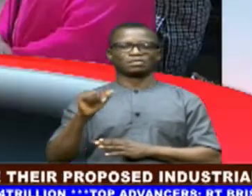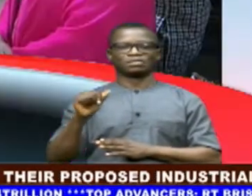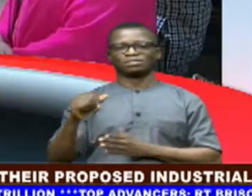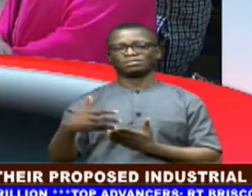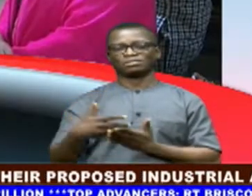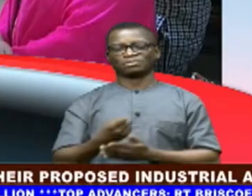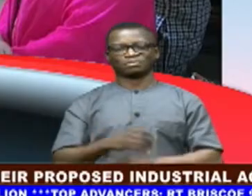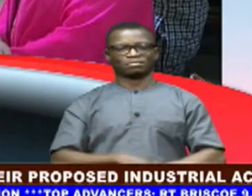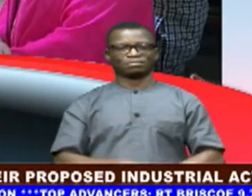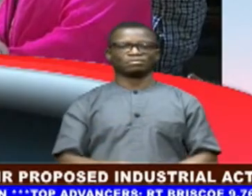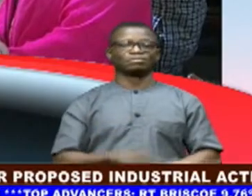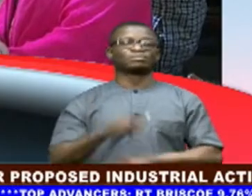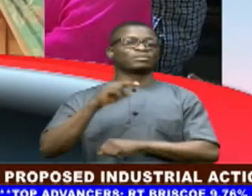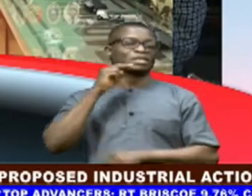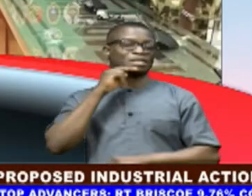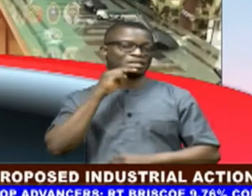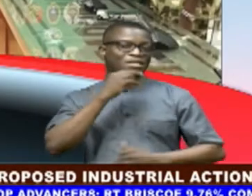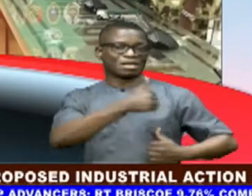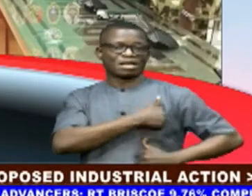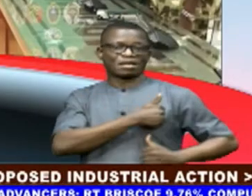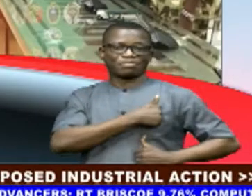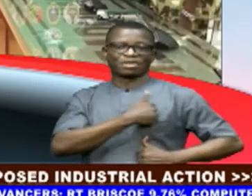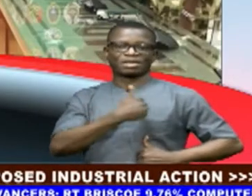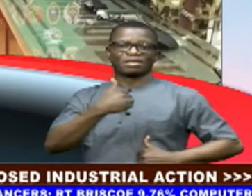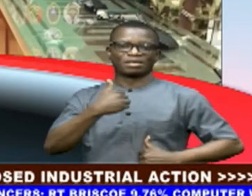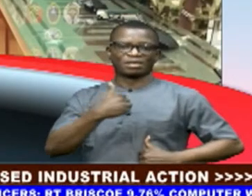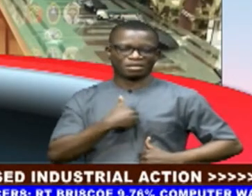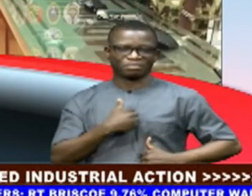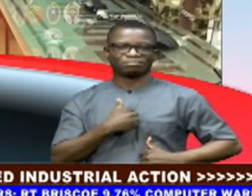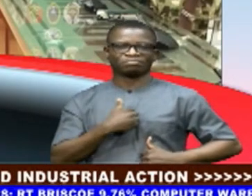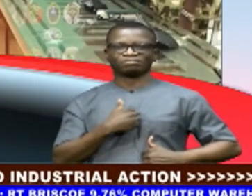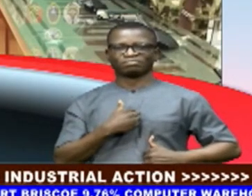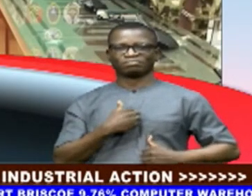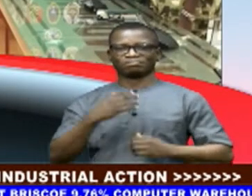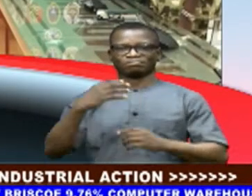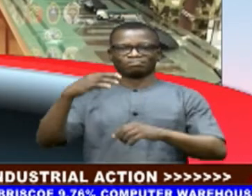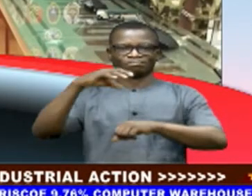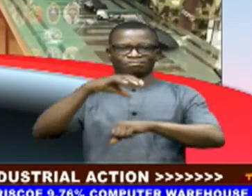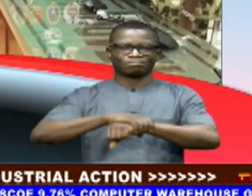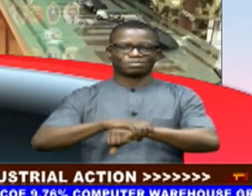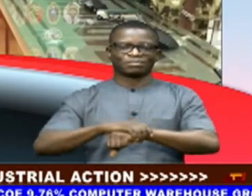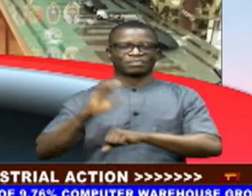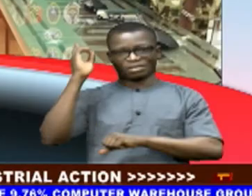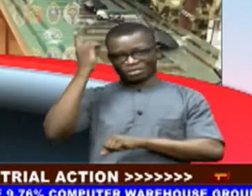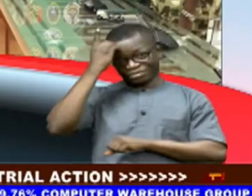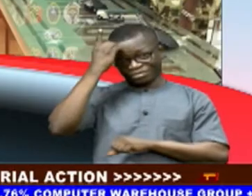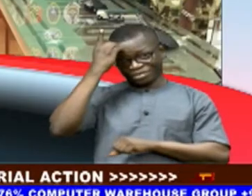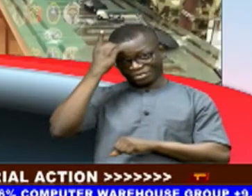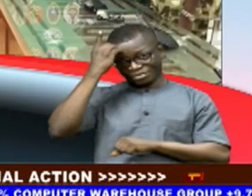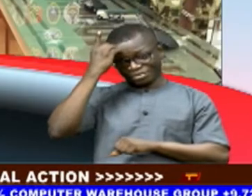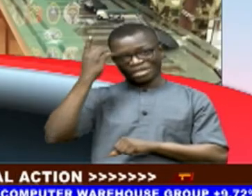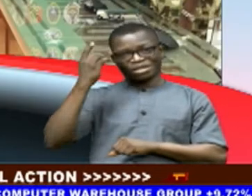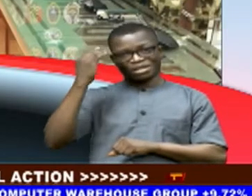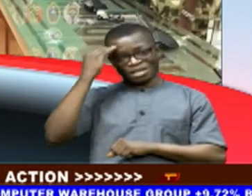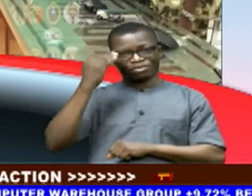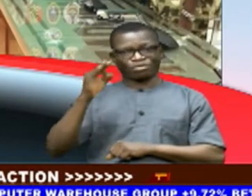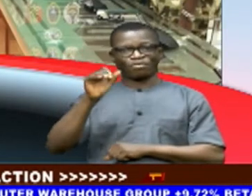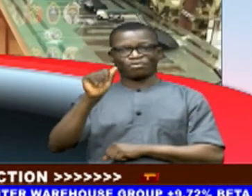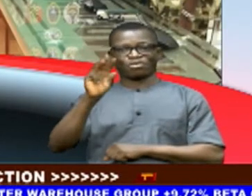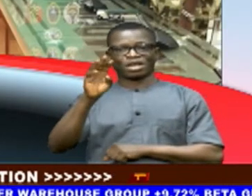News. The Nigerian military has raided the residence and apprehended the district head of Awe local government area of